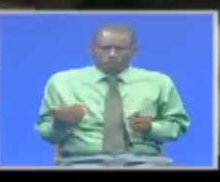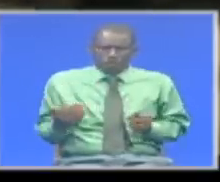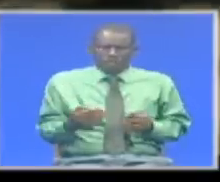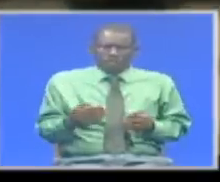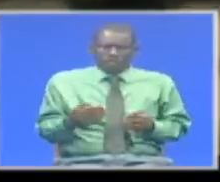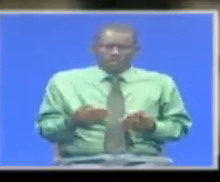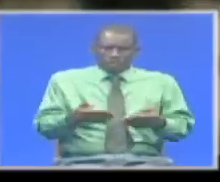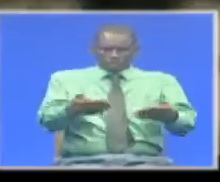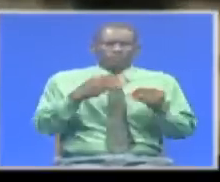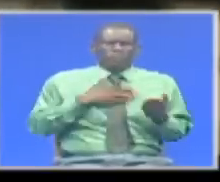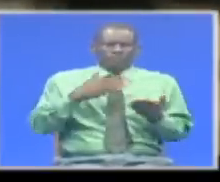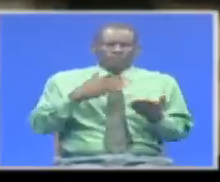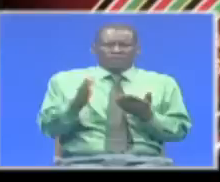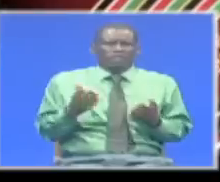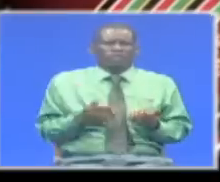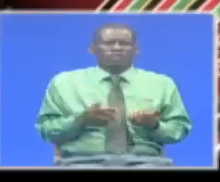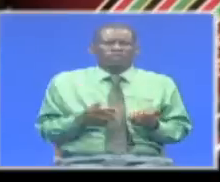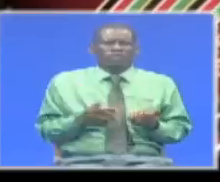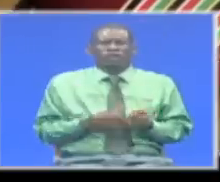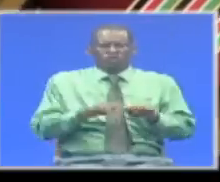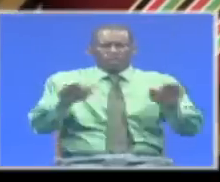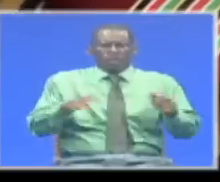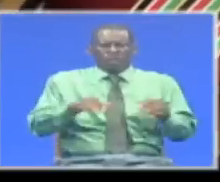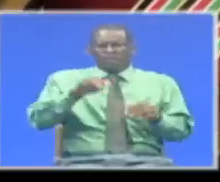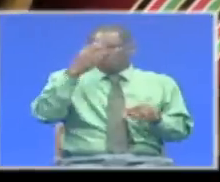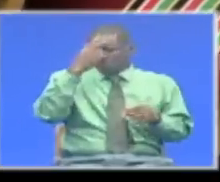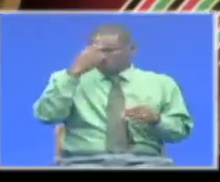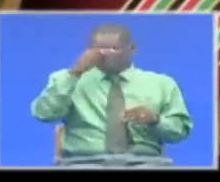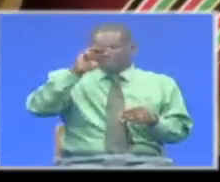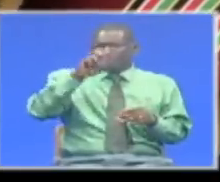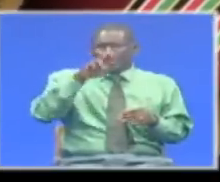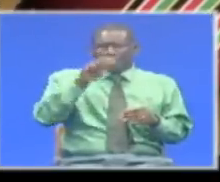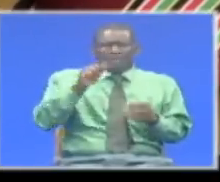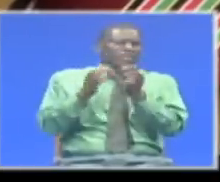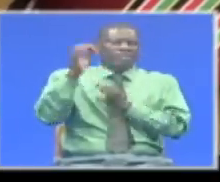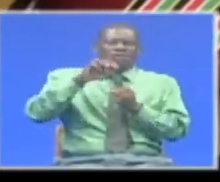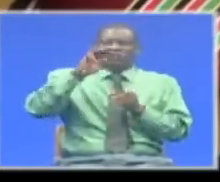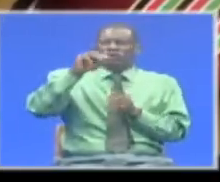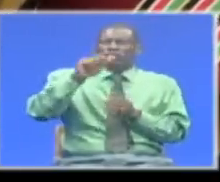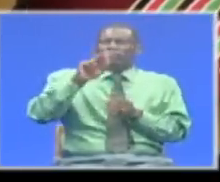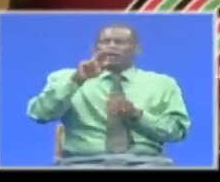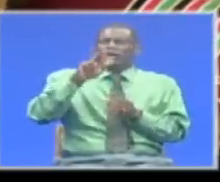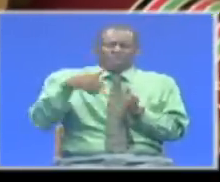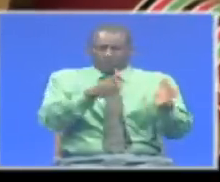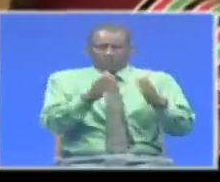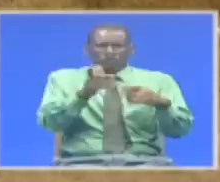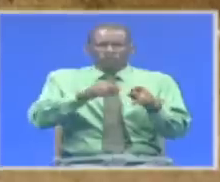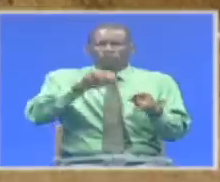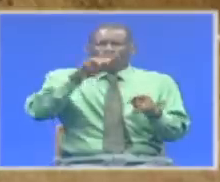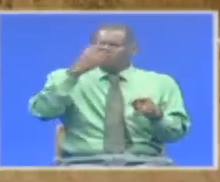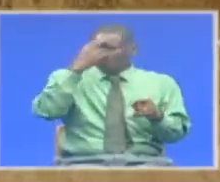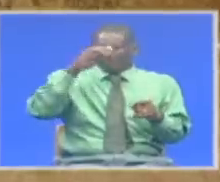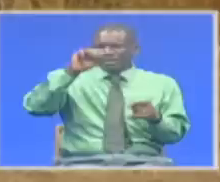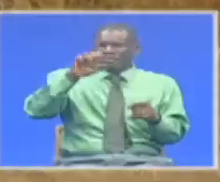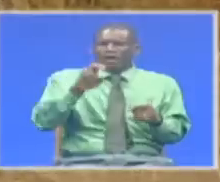yangu, hakuna kitu, hakuna jingine. The Masai Mara depends on the Masai Mara River. The Mara River comes from Masai Mau.